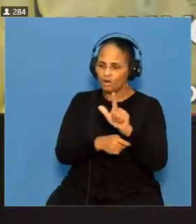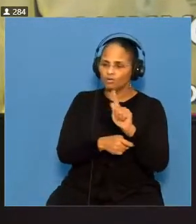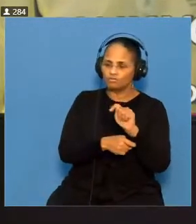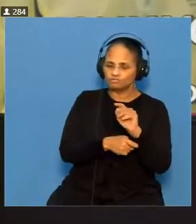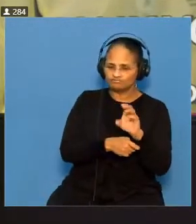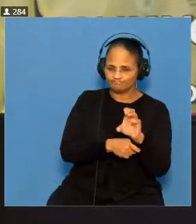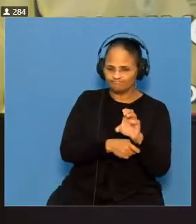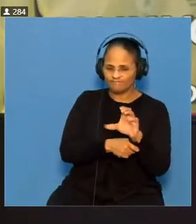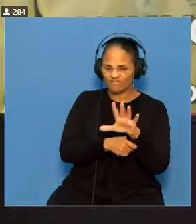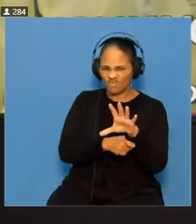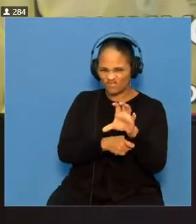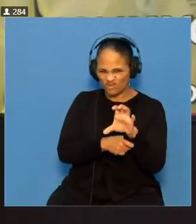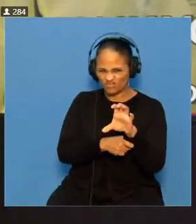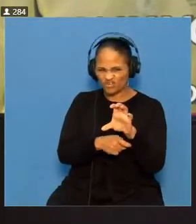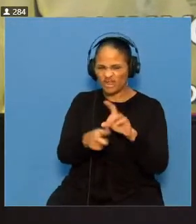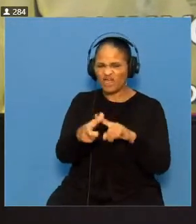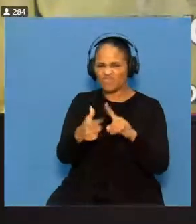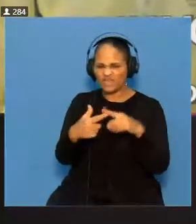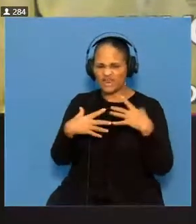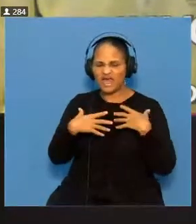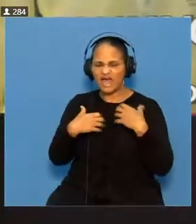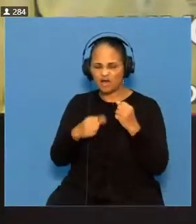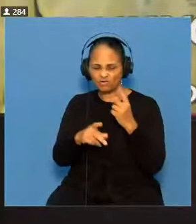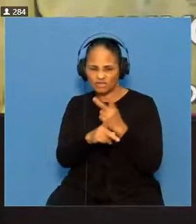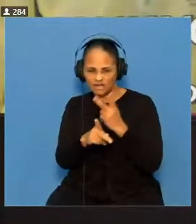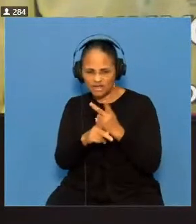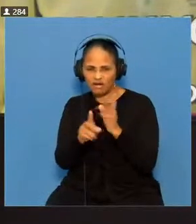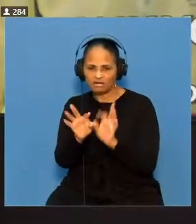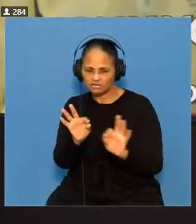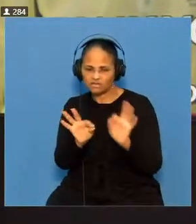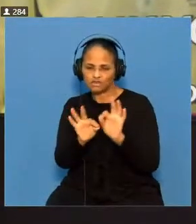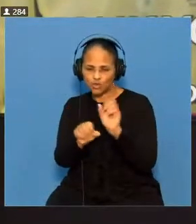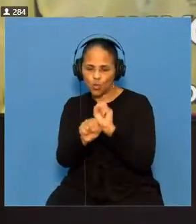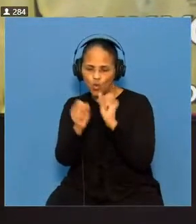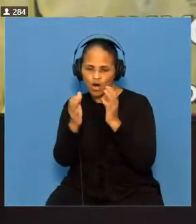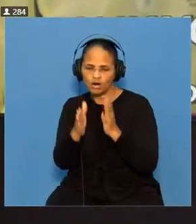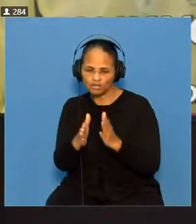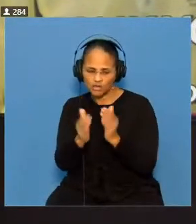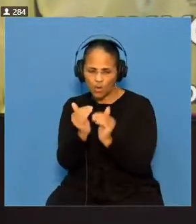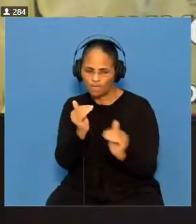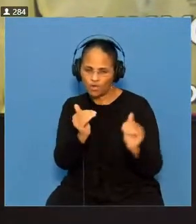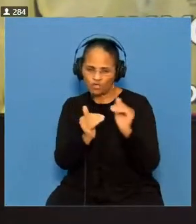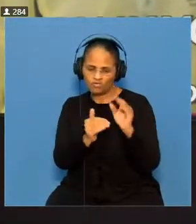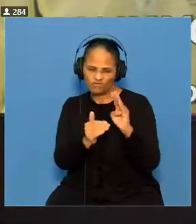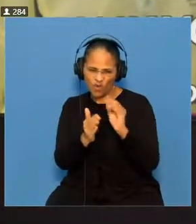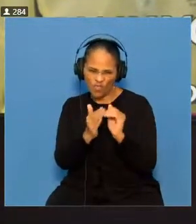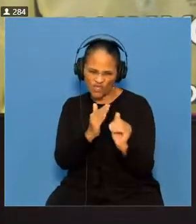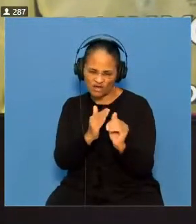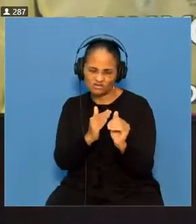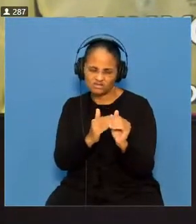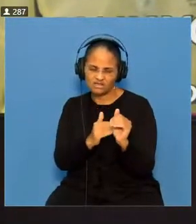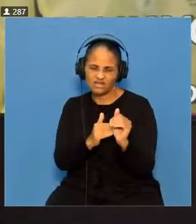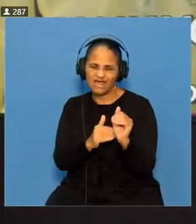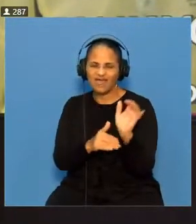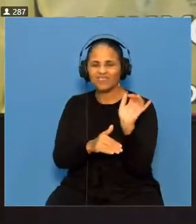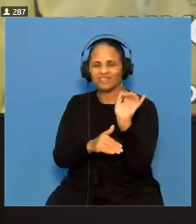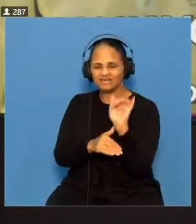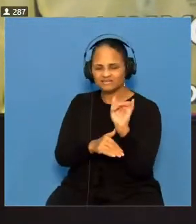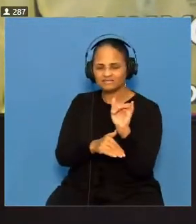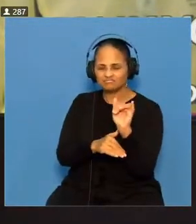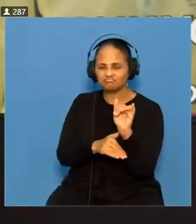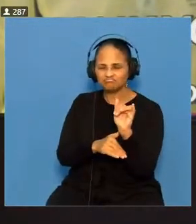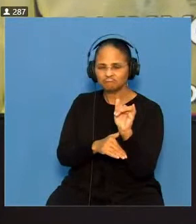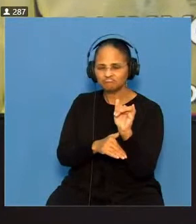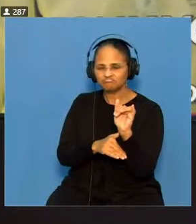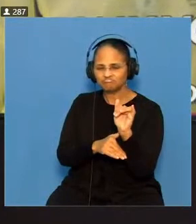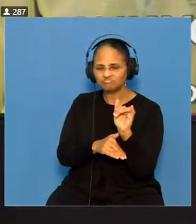500. And then healthcare workers and the essential workers would be just over 4,000. So that's where we're looking at with respect to